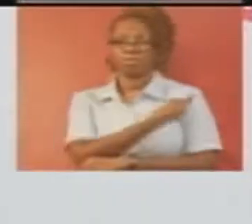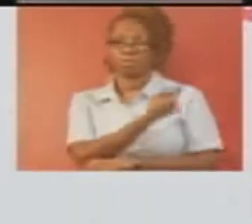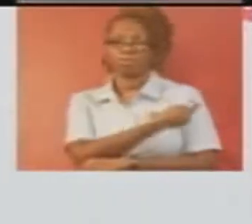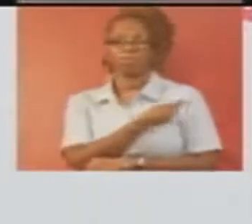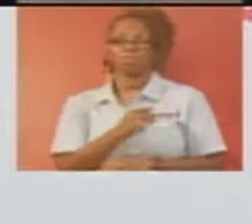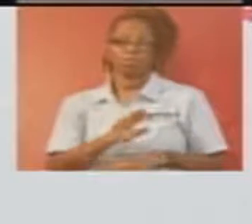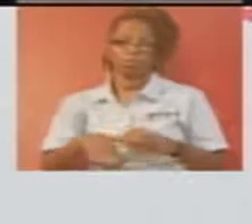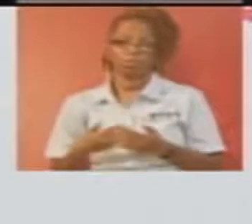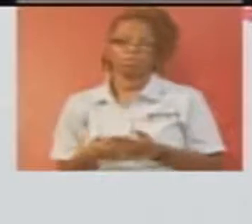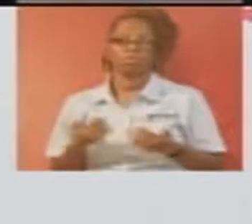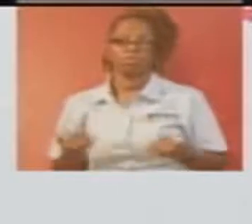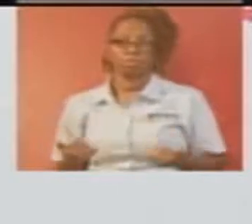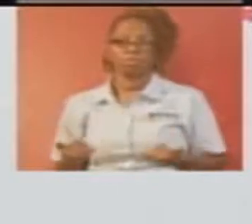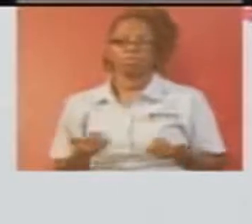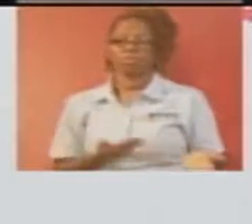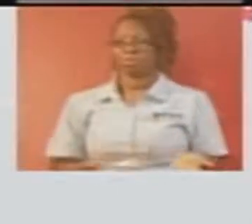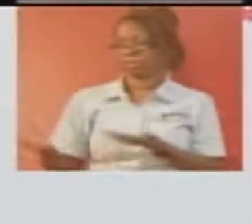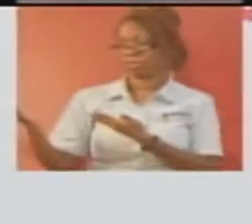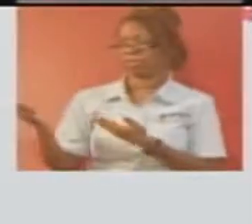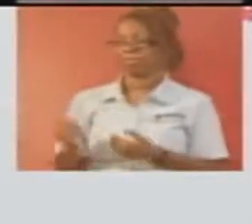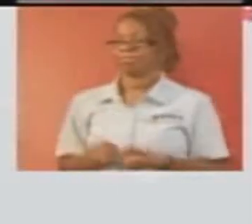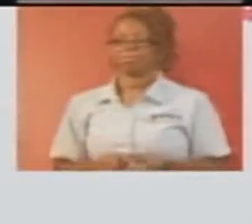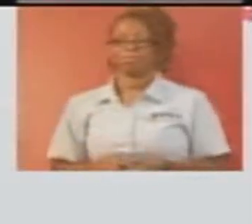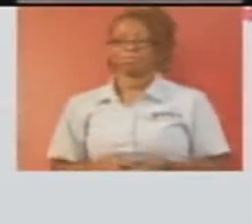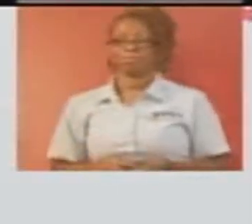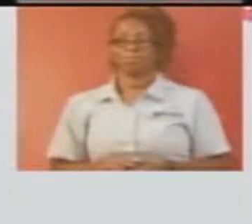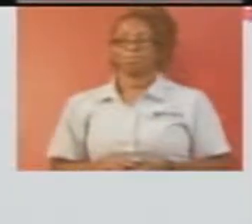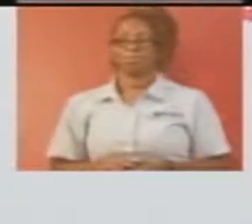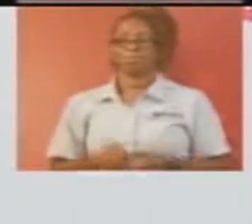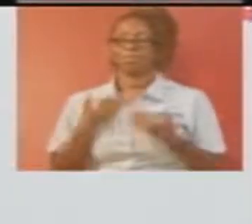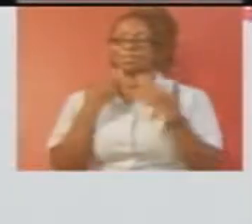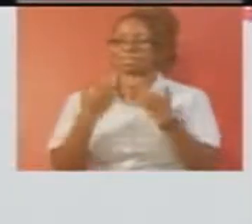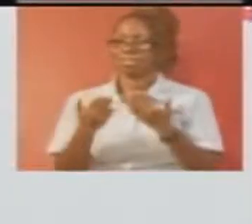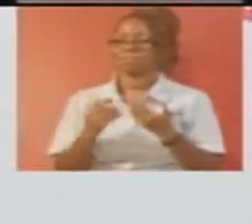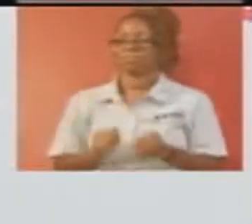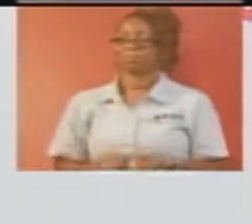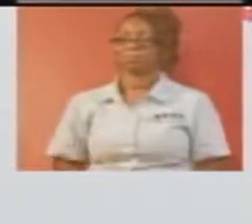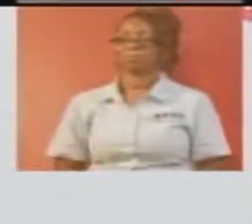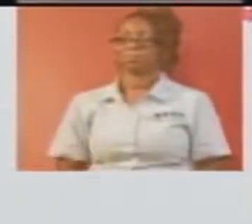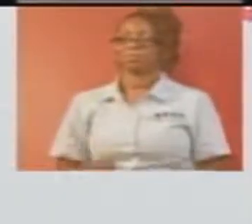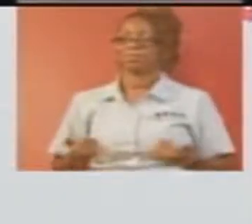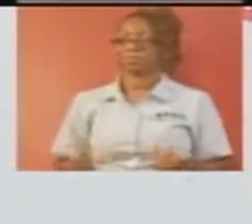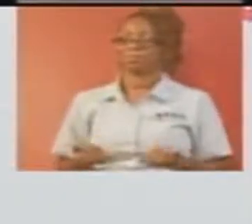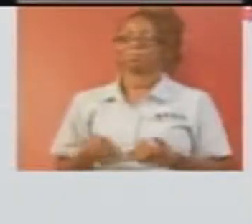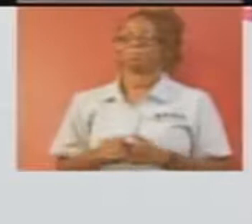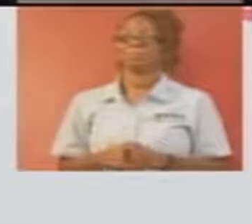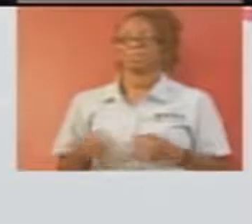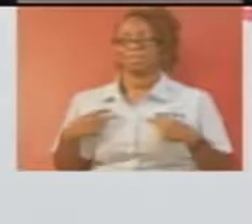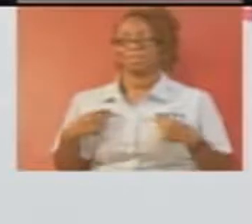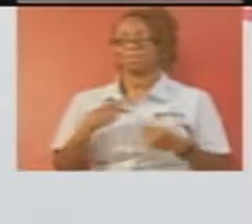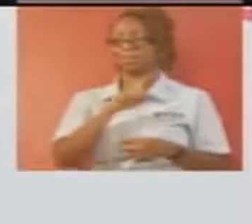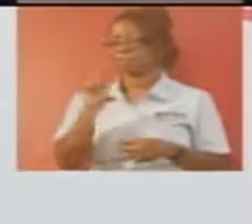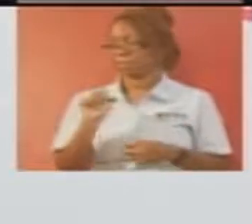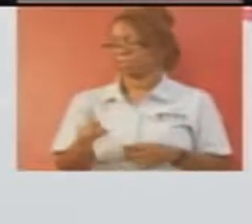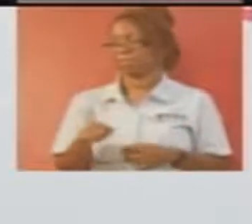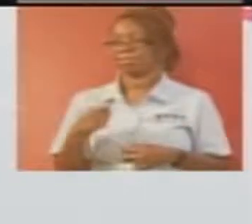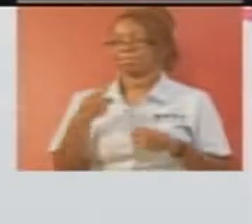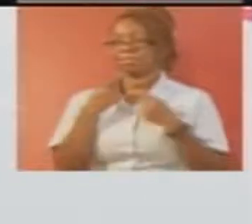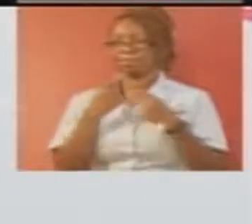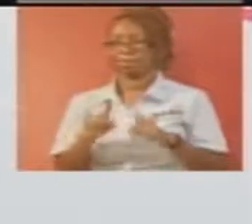Nurse Sukchan. We now move to the question and answer segment. We once again remind our